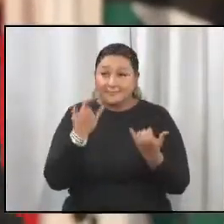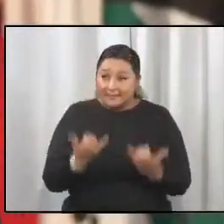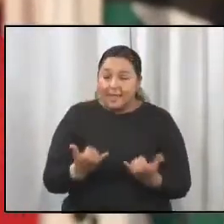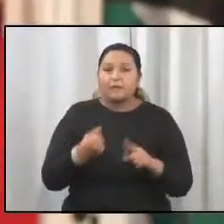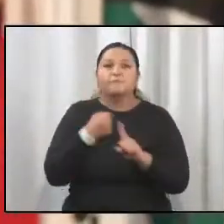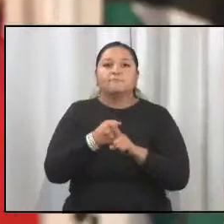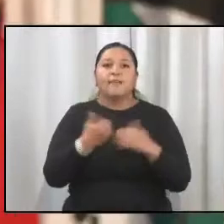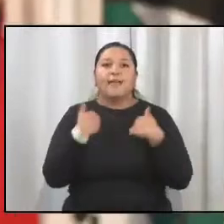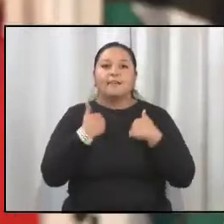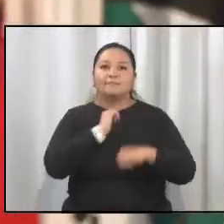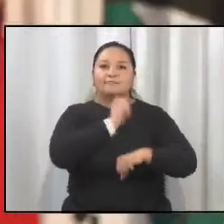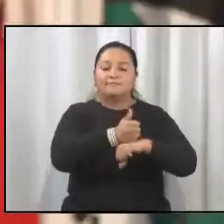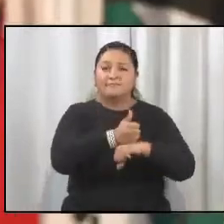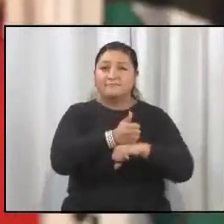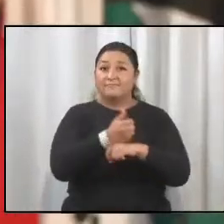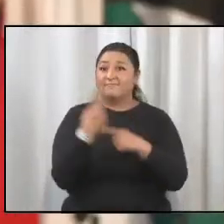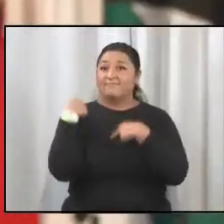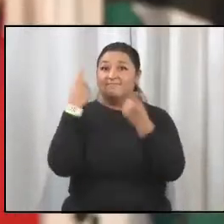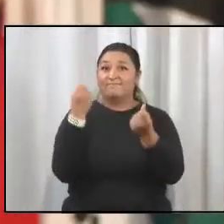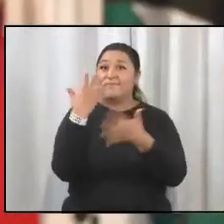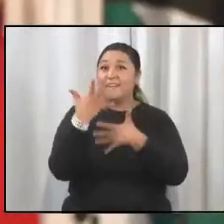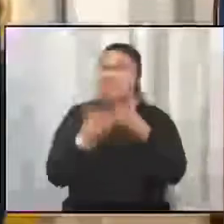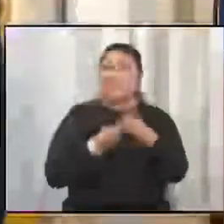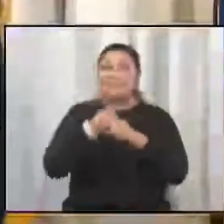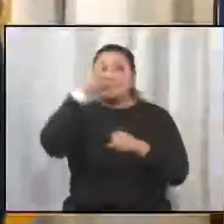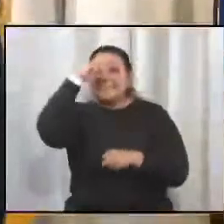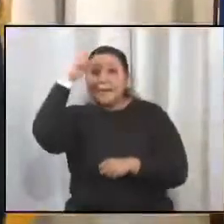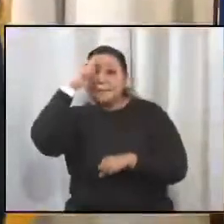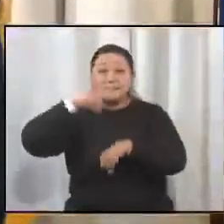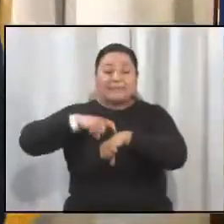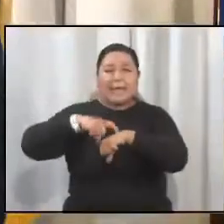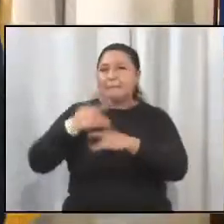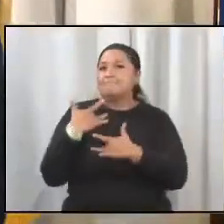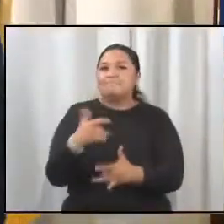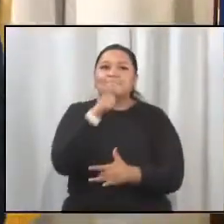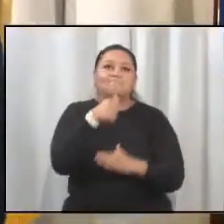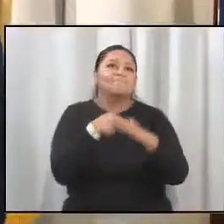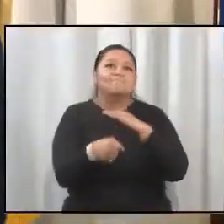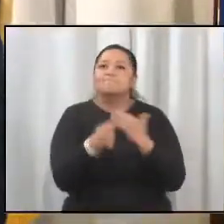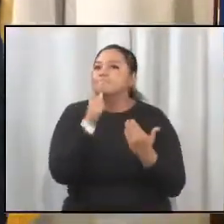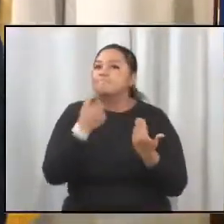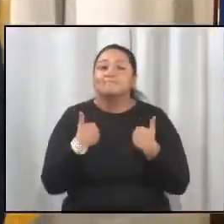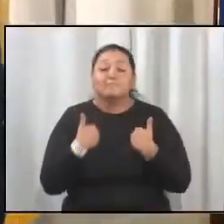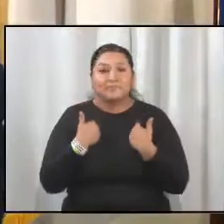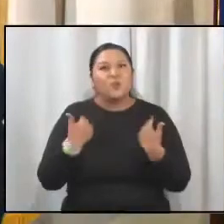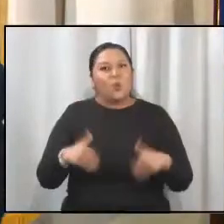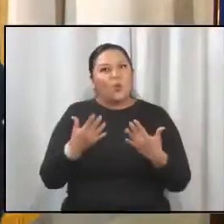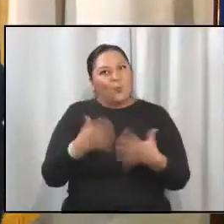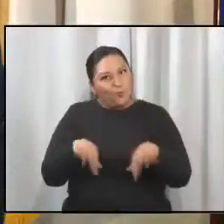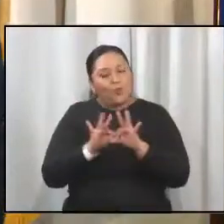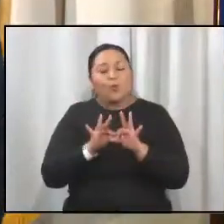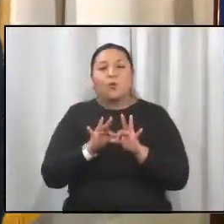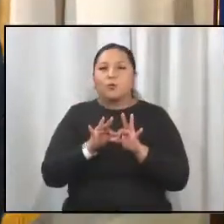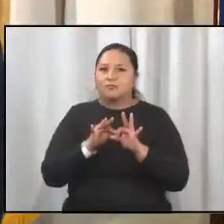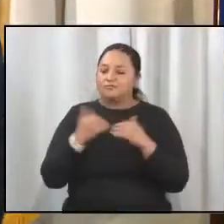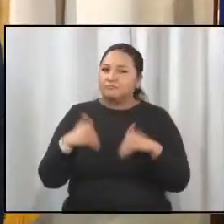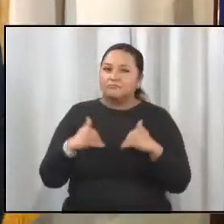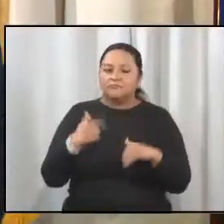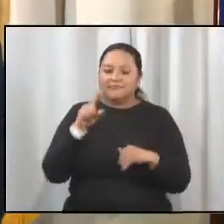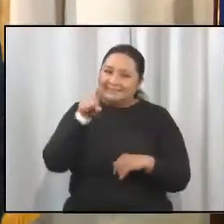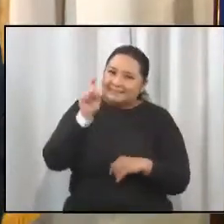We've never actually had during those summer months. And so it's a big deal, but it's not the end result. We know it's